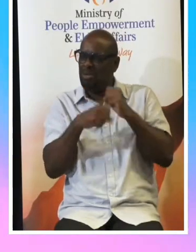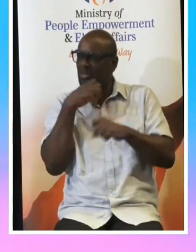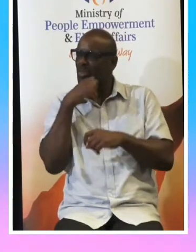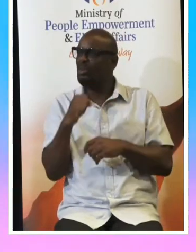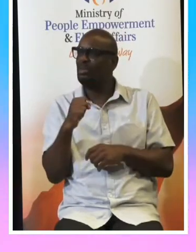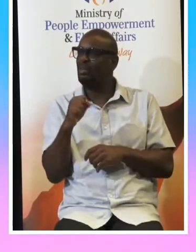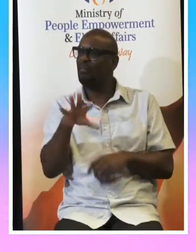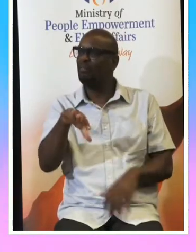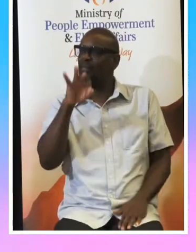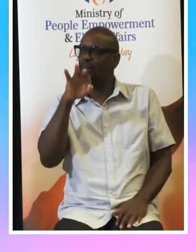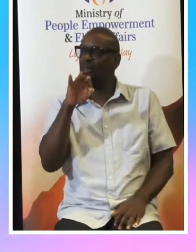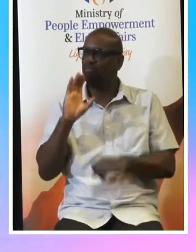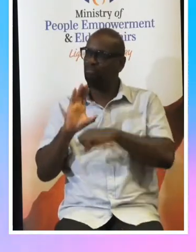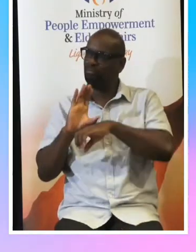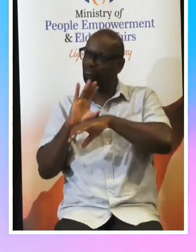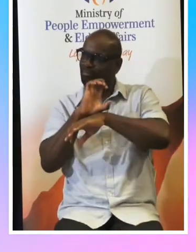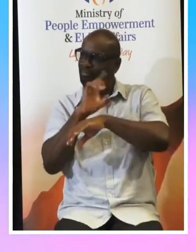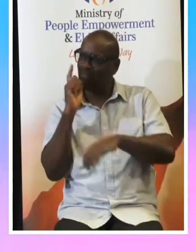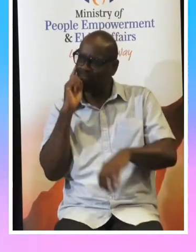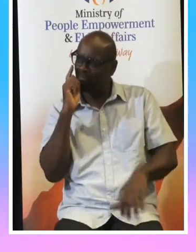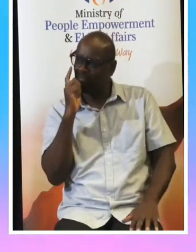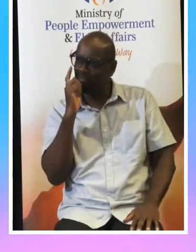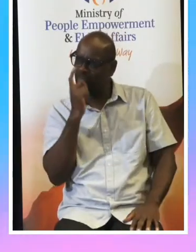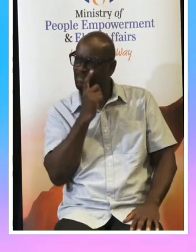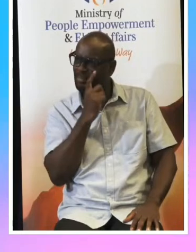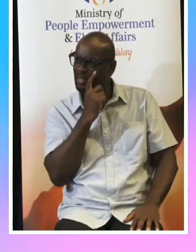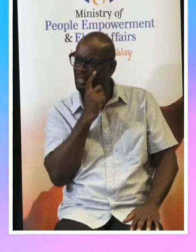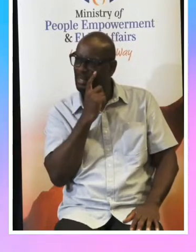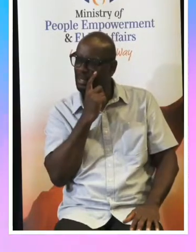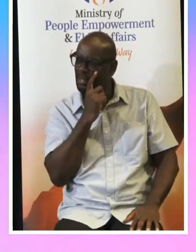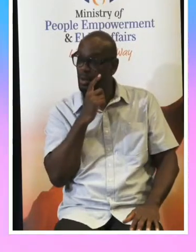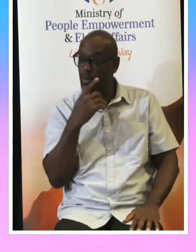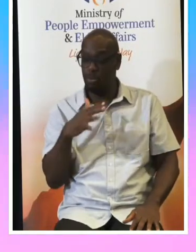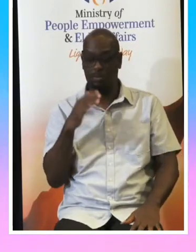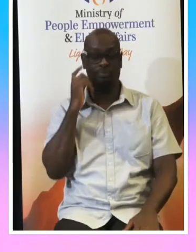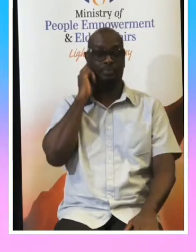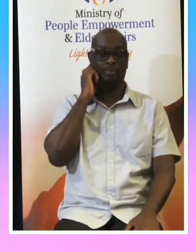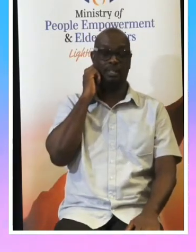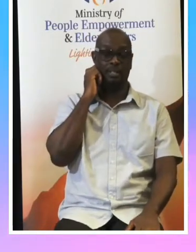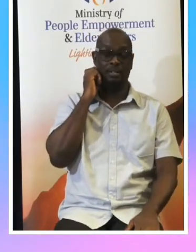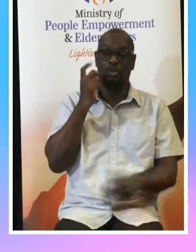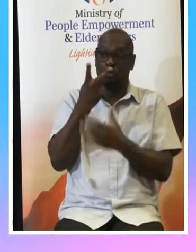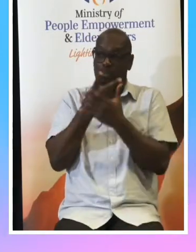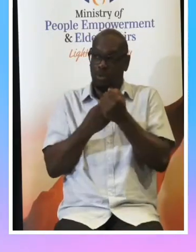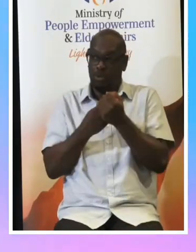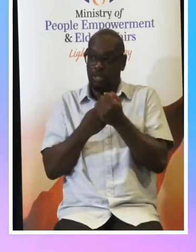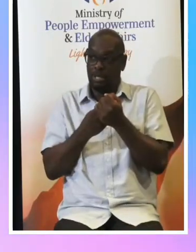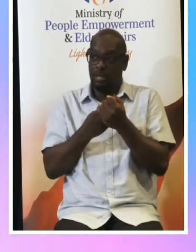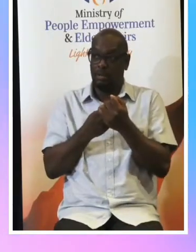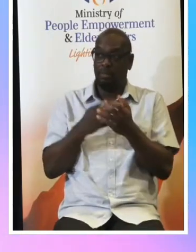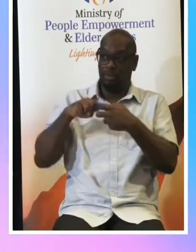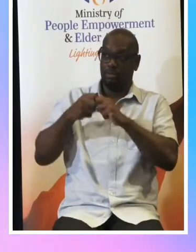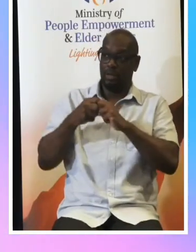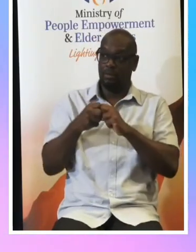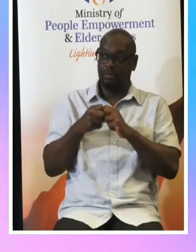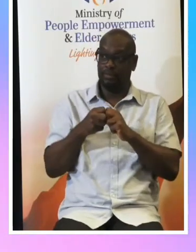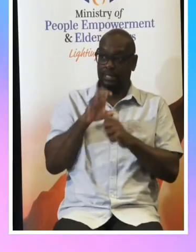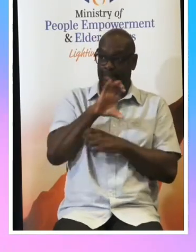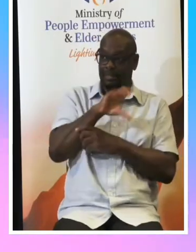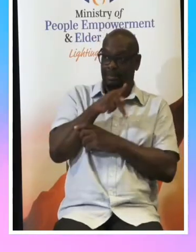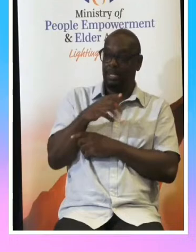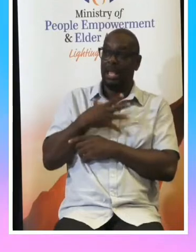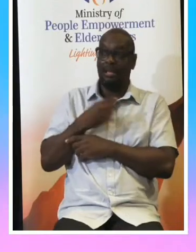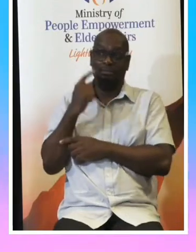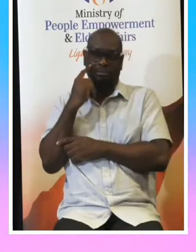These two diagnoses meant that I would spend lots of time out of the island seeking medical attention. In fact, it